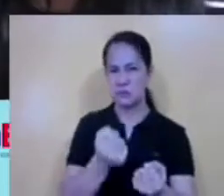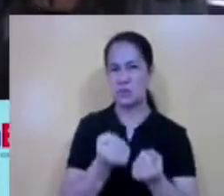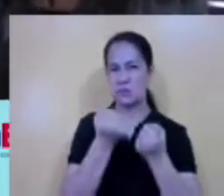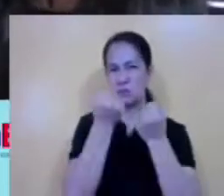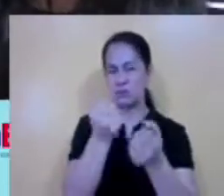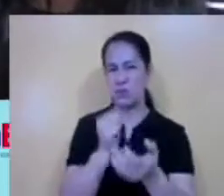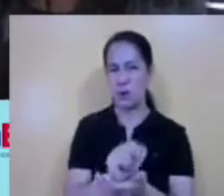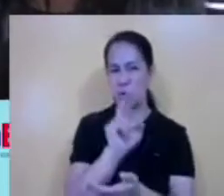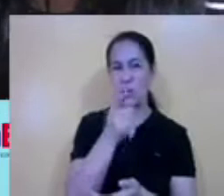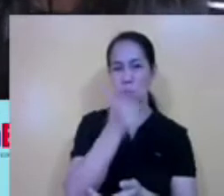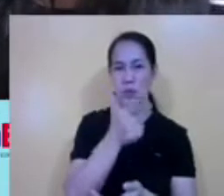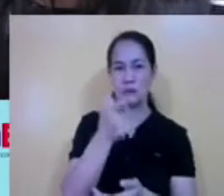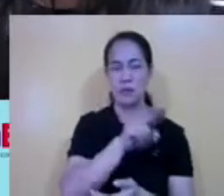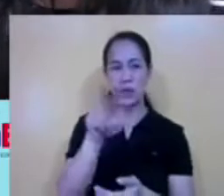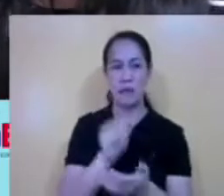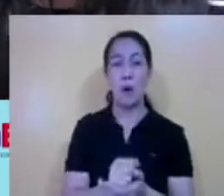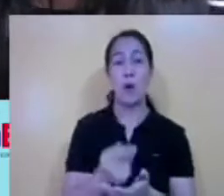2022, we have been